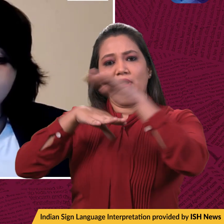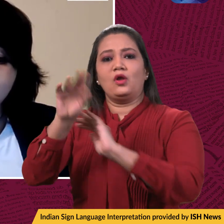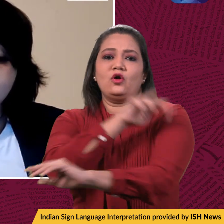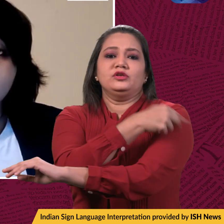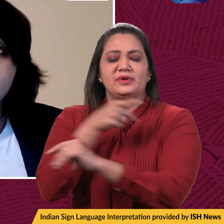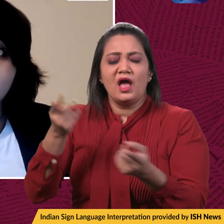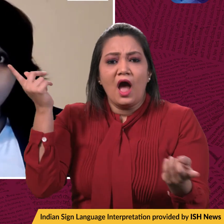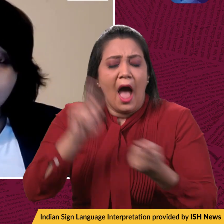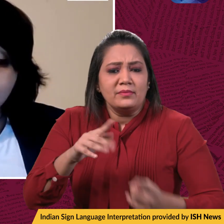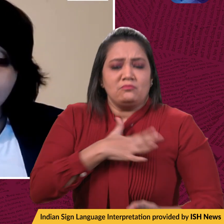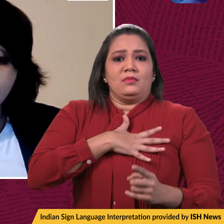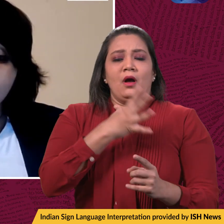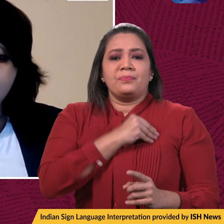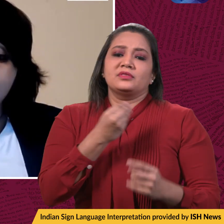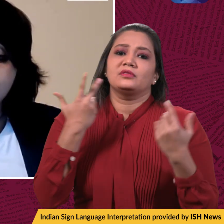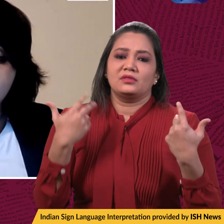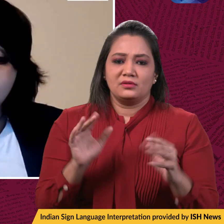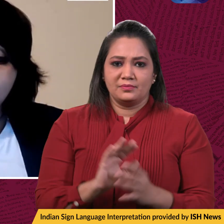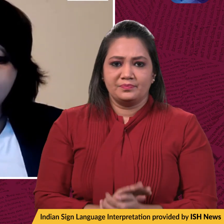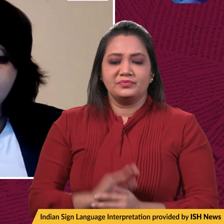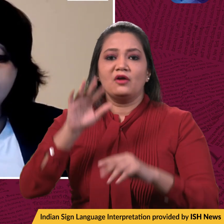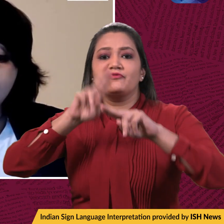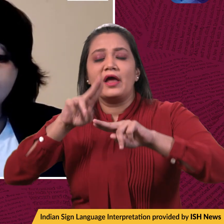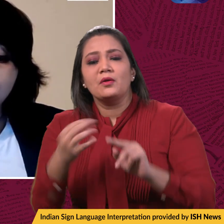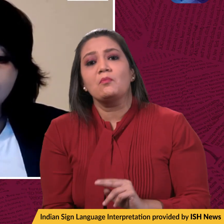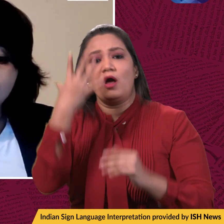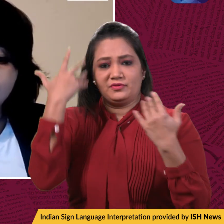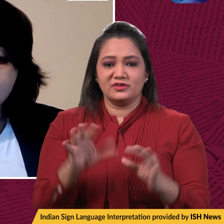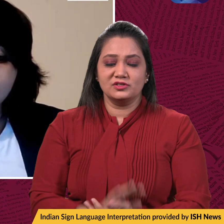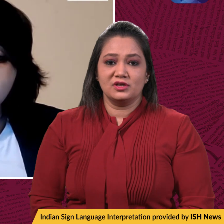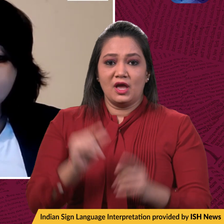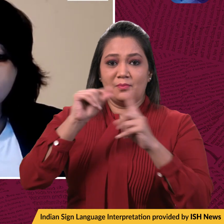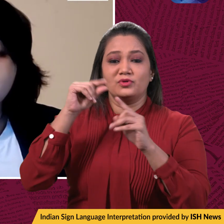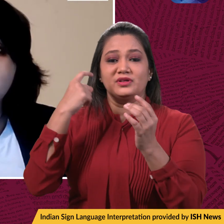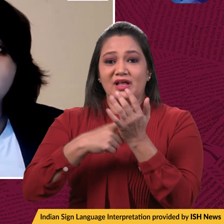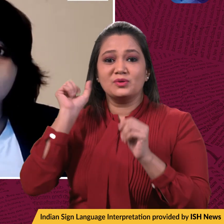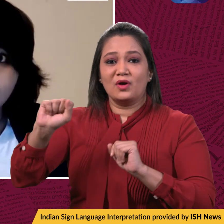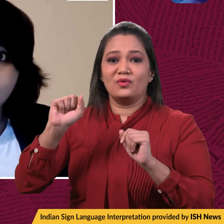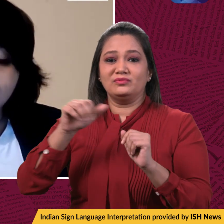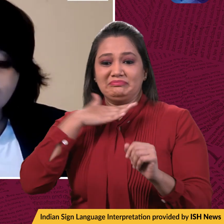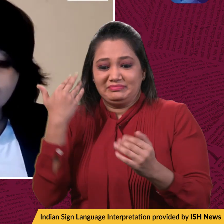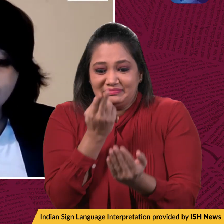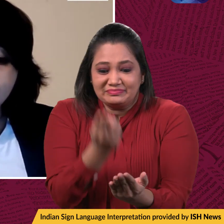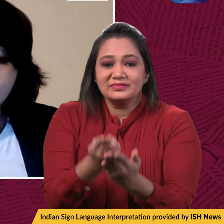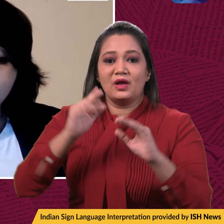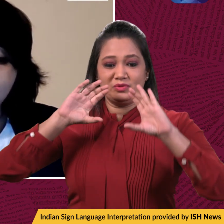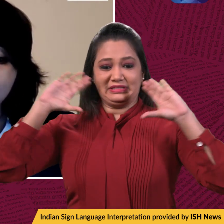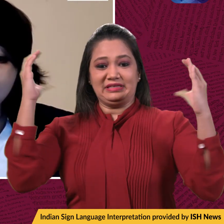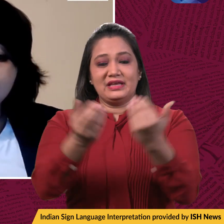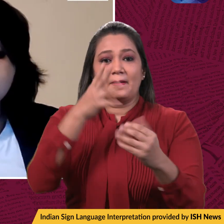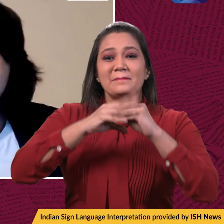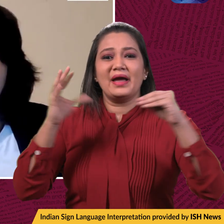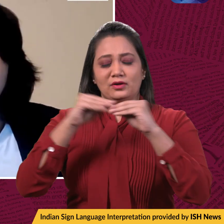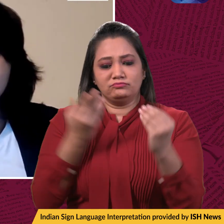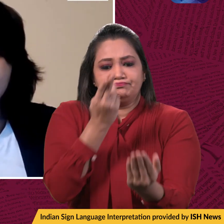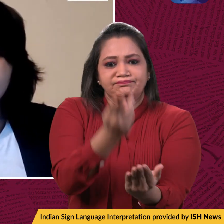after suffering a heart attack on Friday morning. Now, Puneeth Rajkumar's remains will be kept at Kantirava Stadium in Bengaluru,